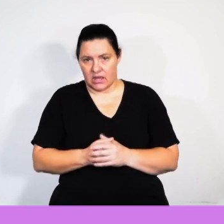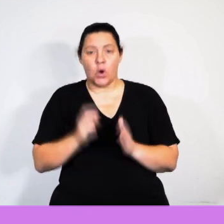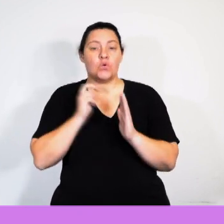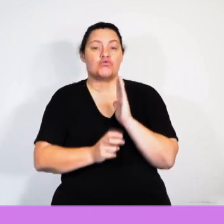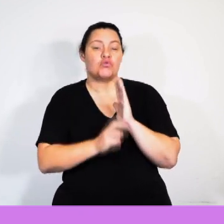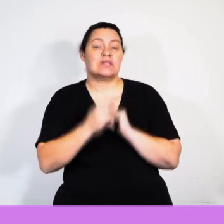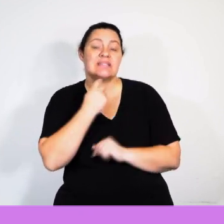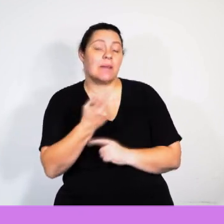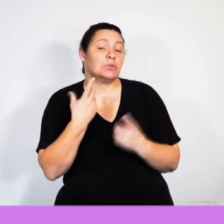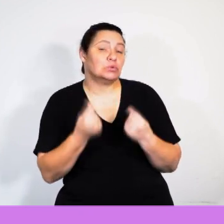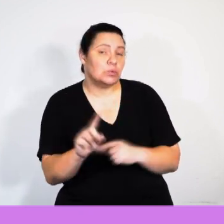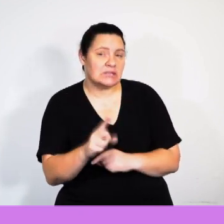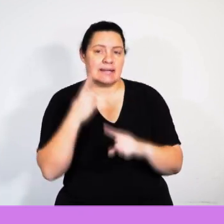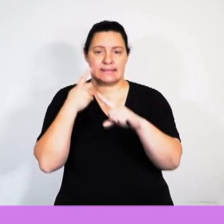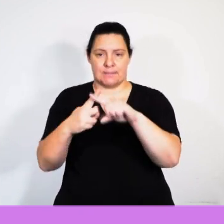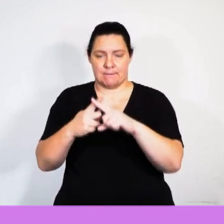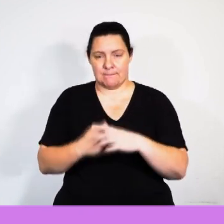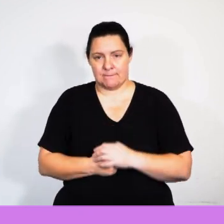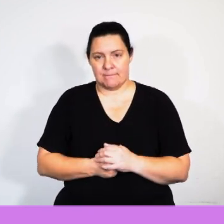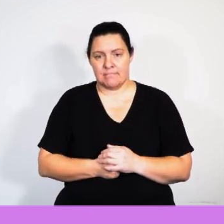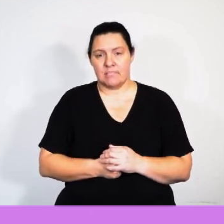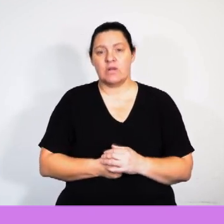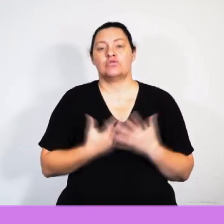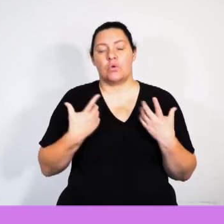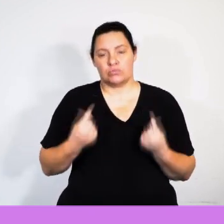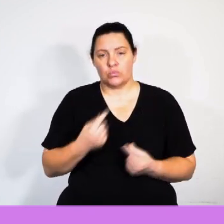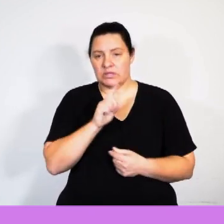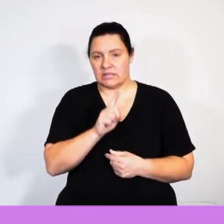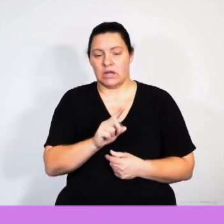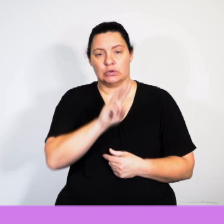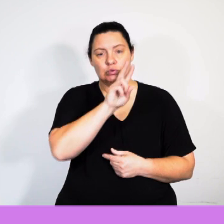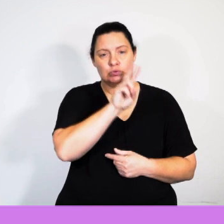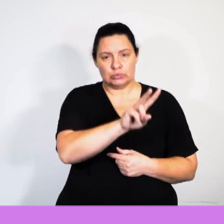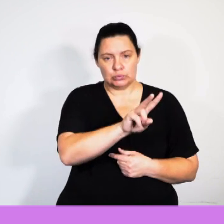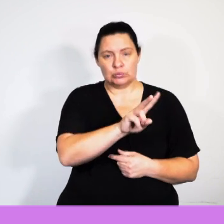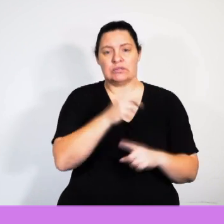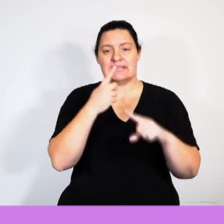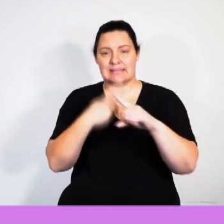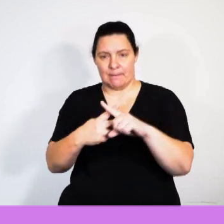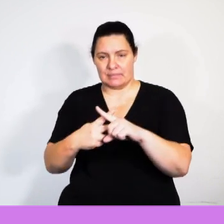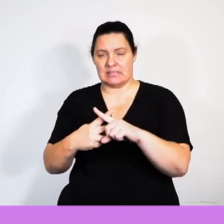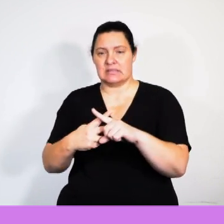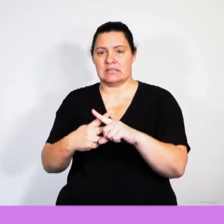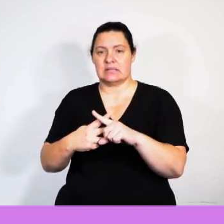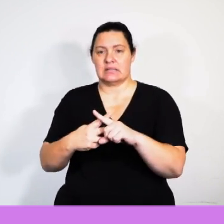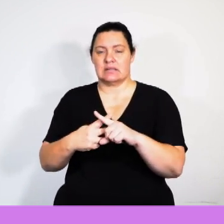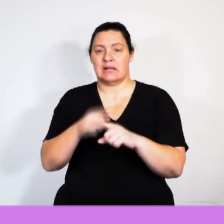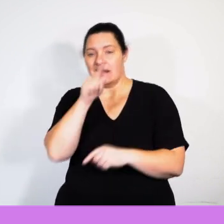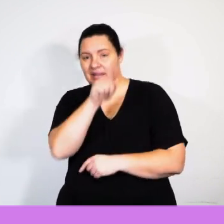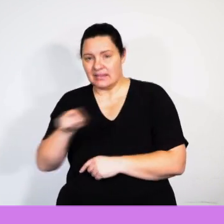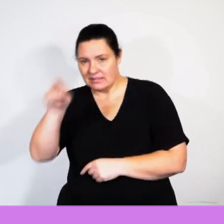there. The rules say we must multiply. It means we're going to say 2 multiply